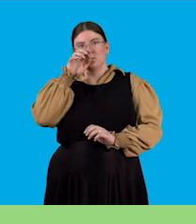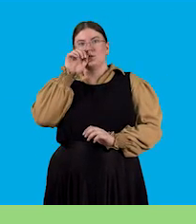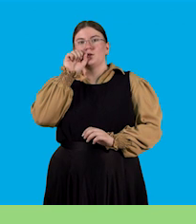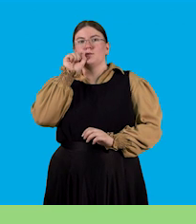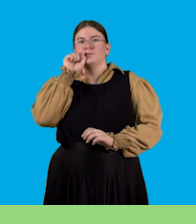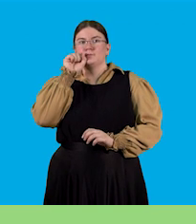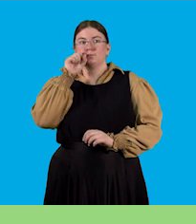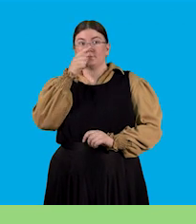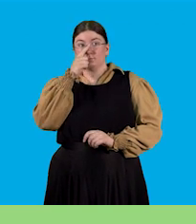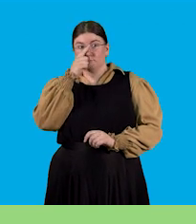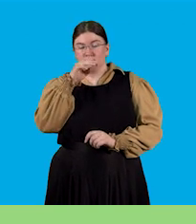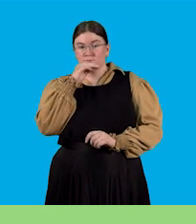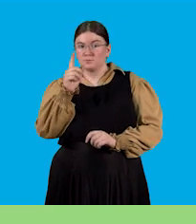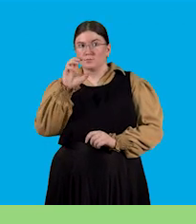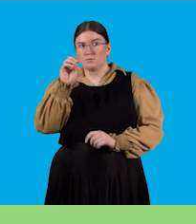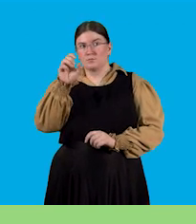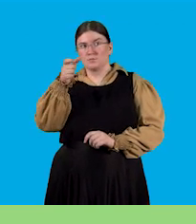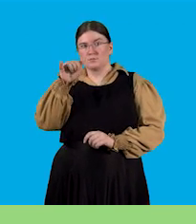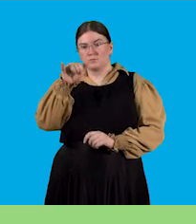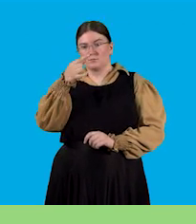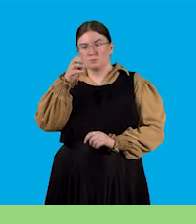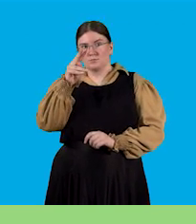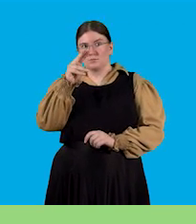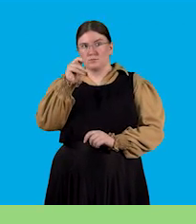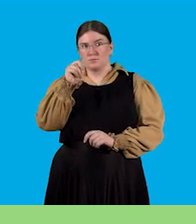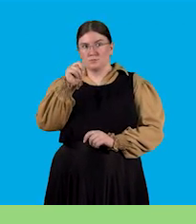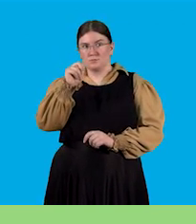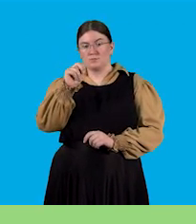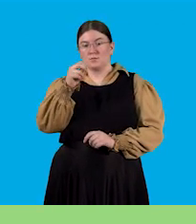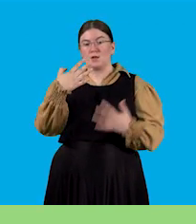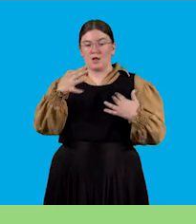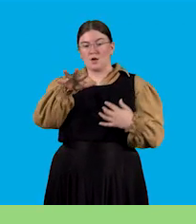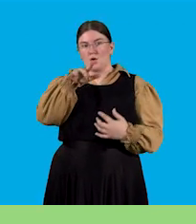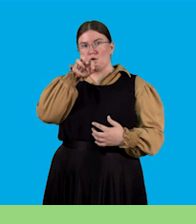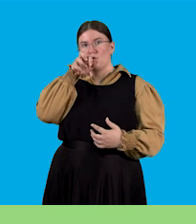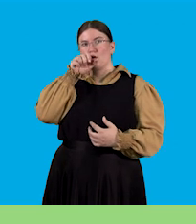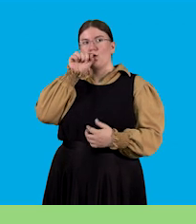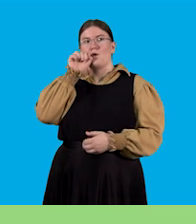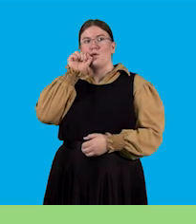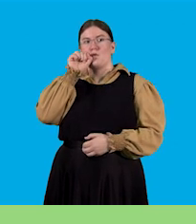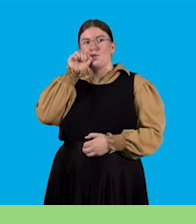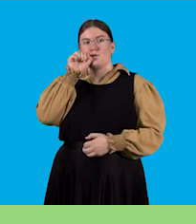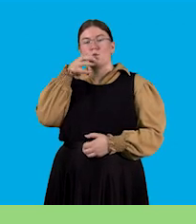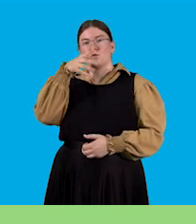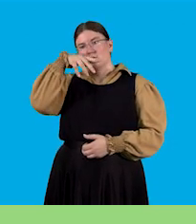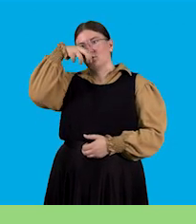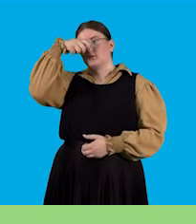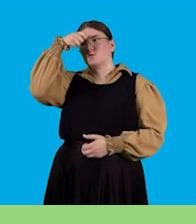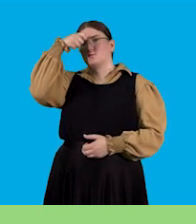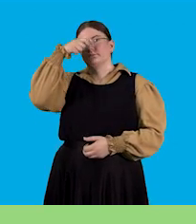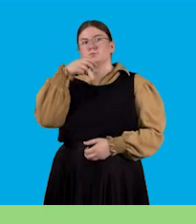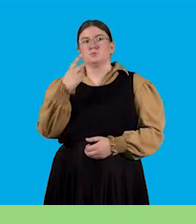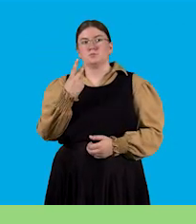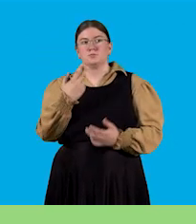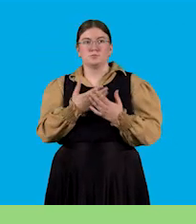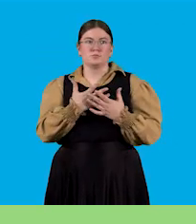We also know what it means to inhale, which means it is taking oxygen-rich air into the body through the mouth